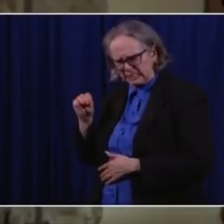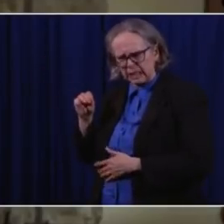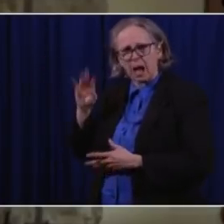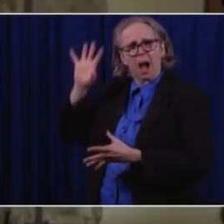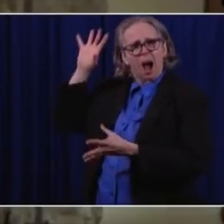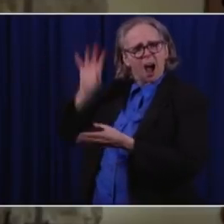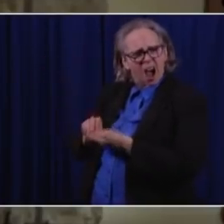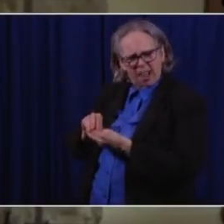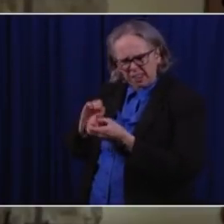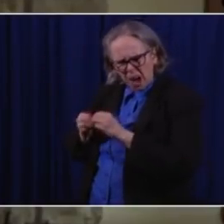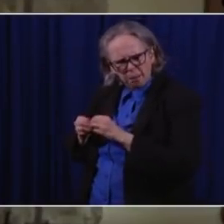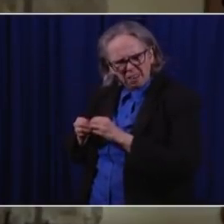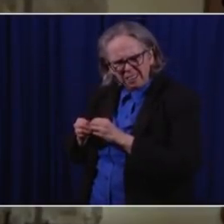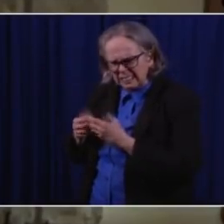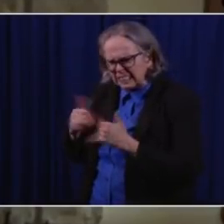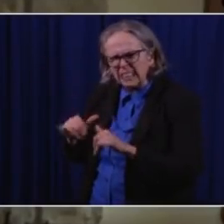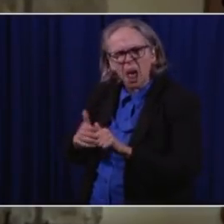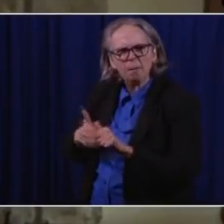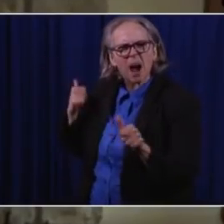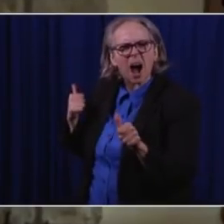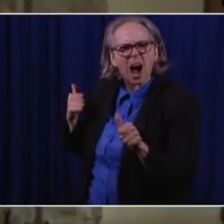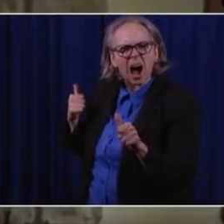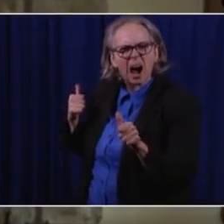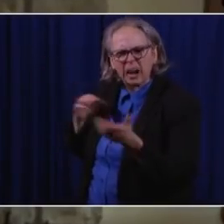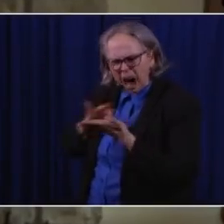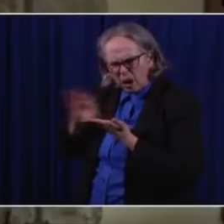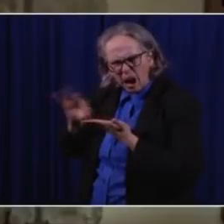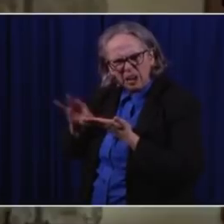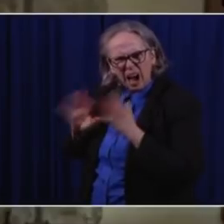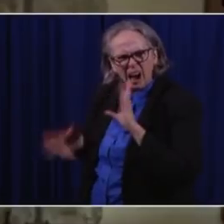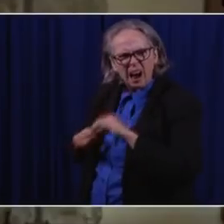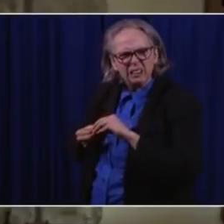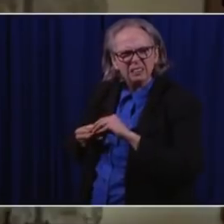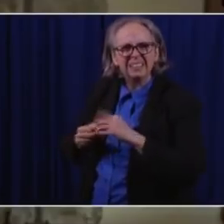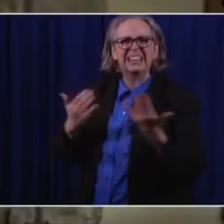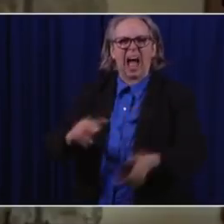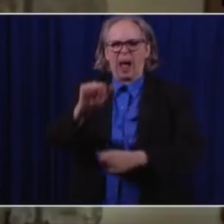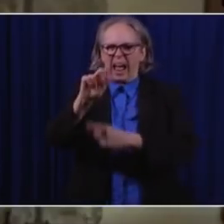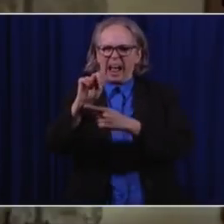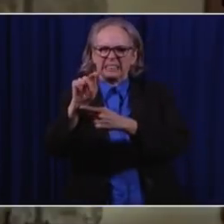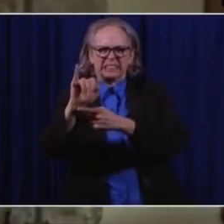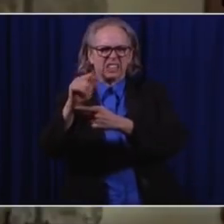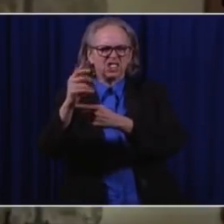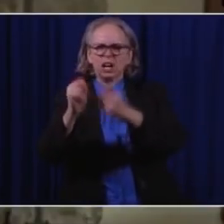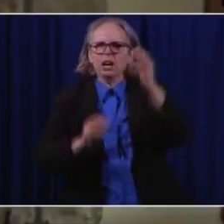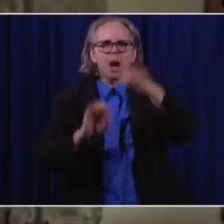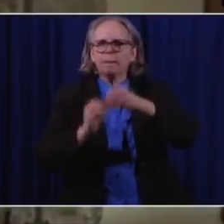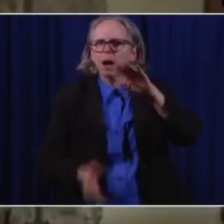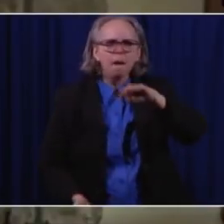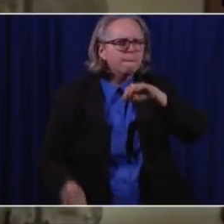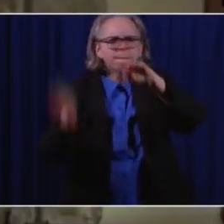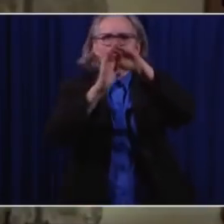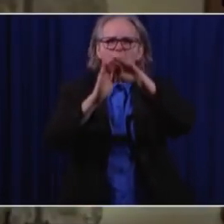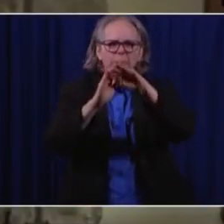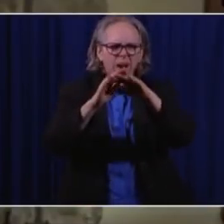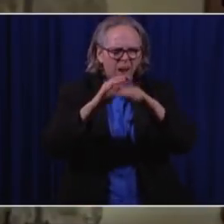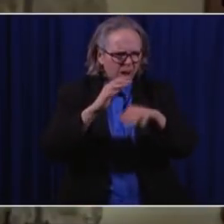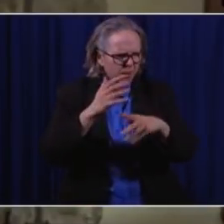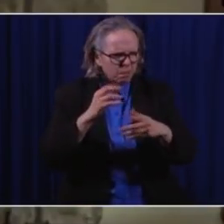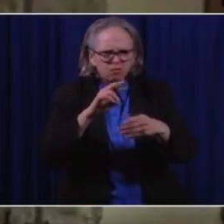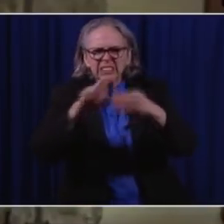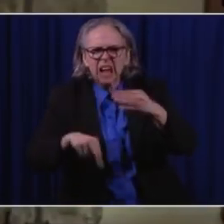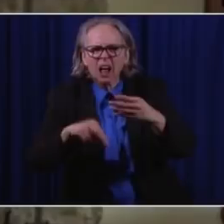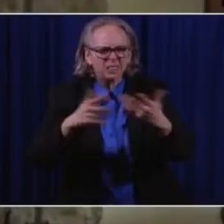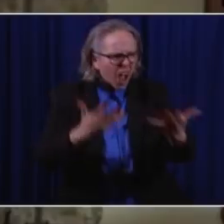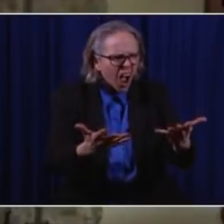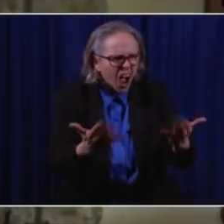these antigen cases have gone up like this, and we'll get you the number. I'm going to try to get the number in the next few minutes now before we